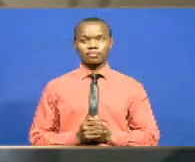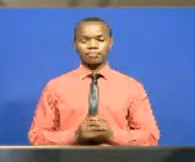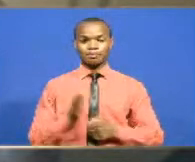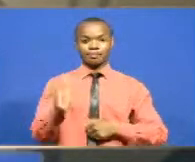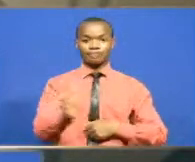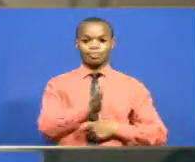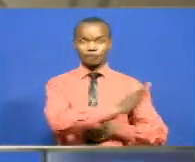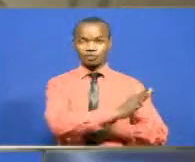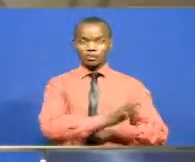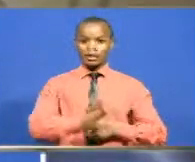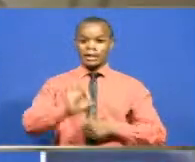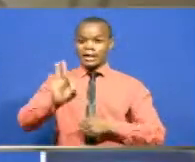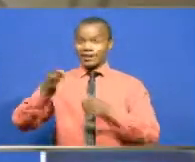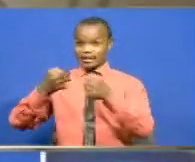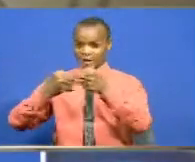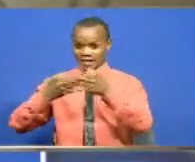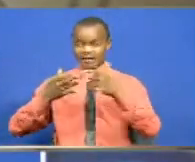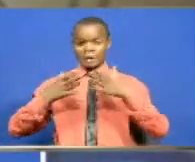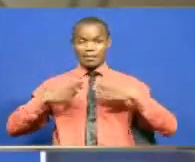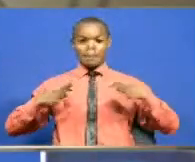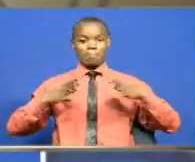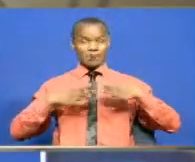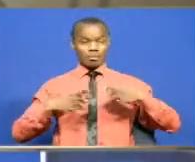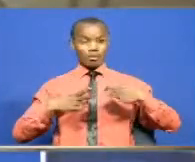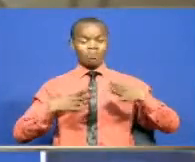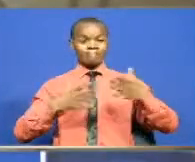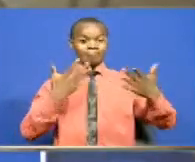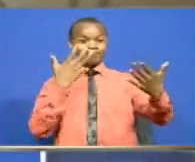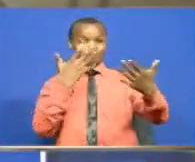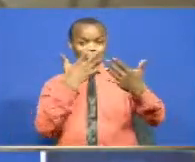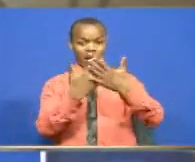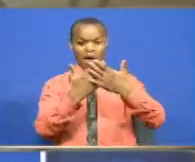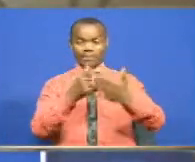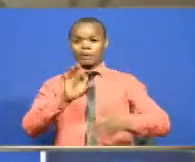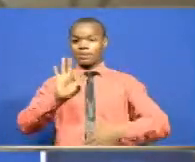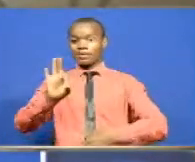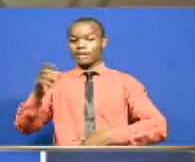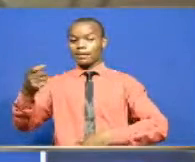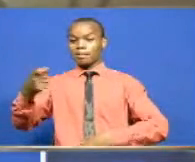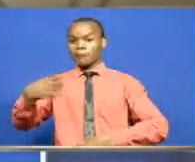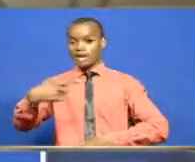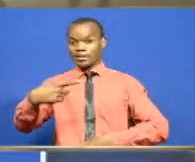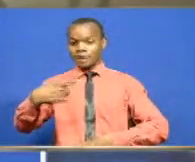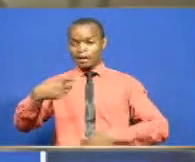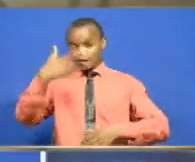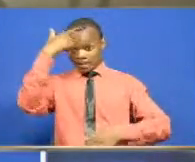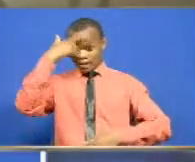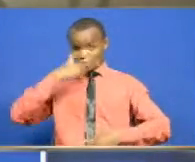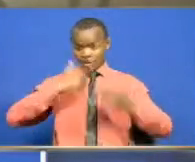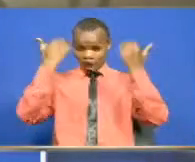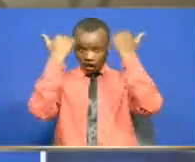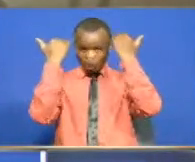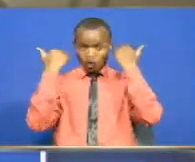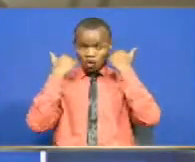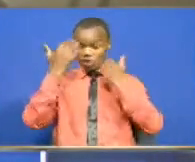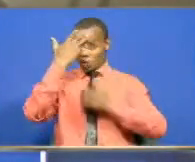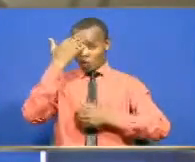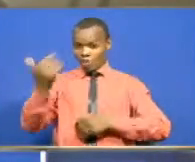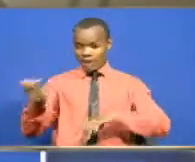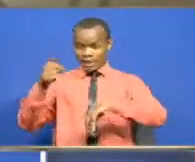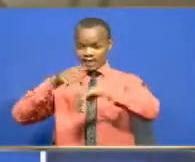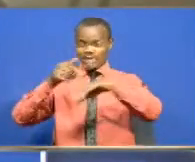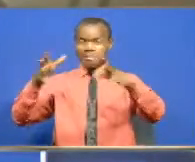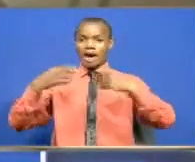Elsewhere, 38 people have been sentenced to 3 months in prison by a Thika court after they pleaded guilty